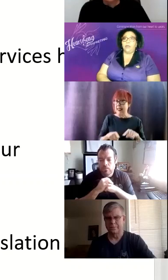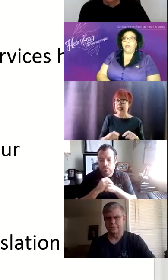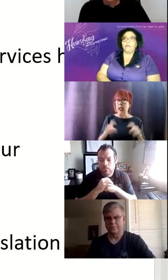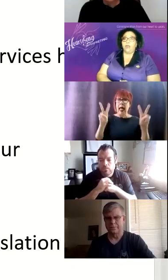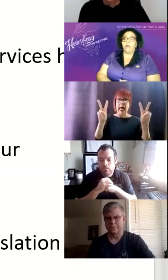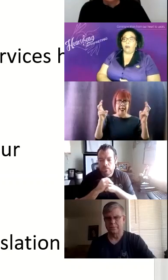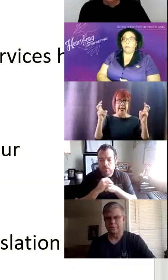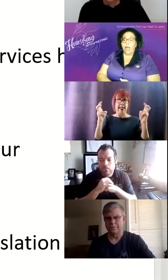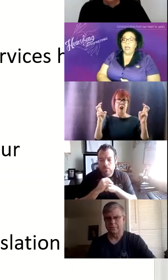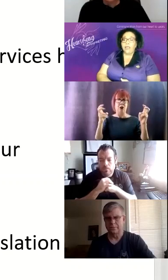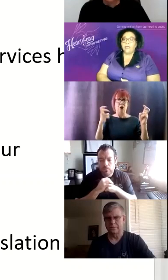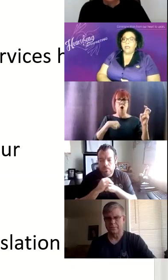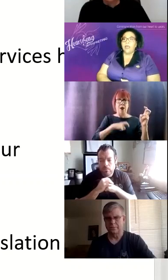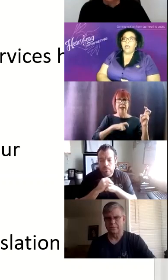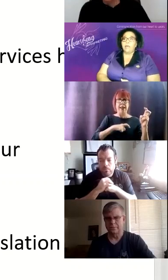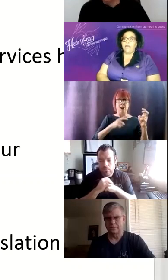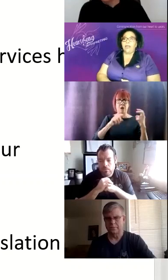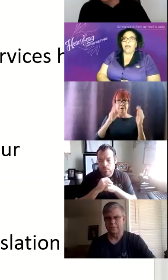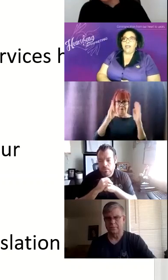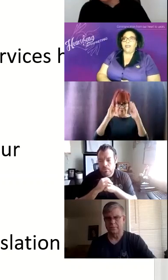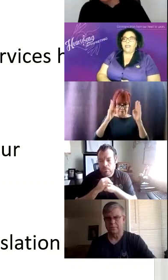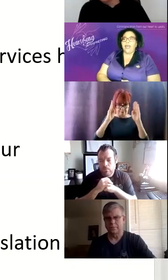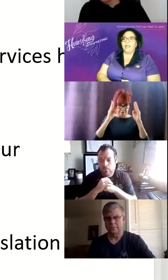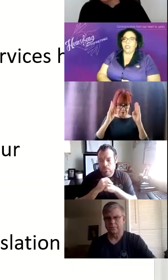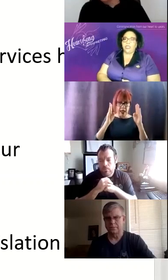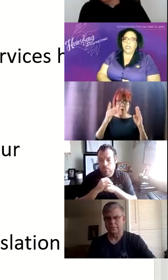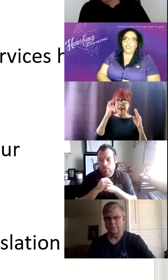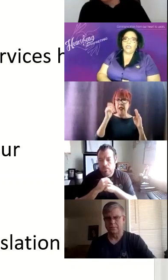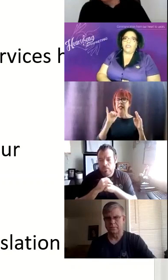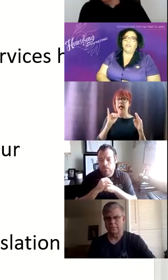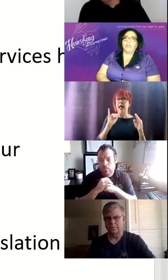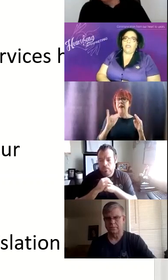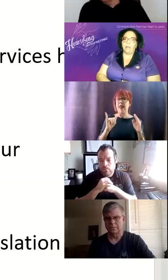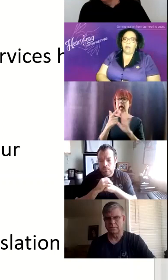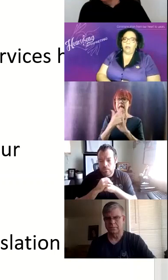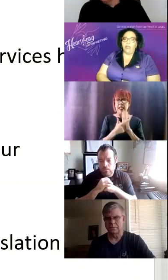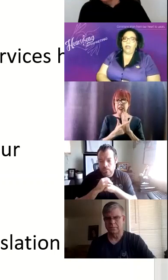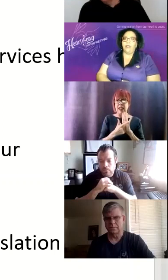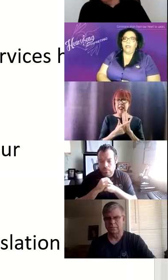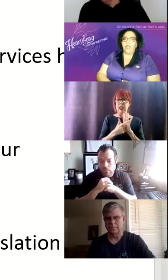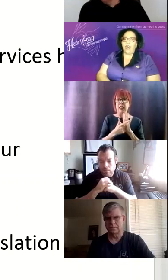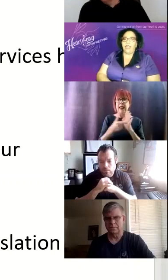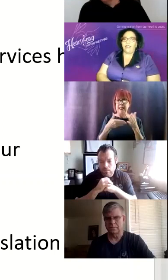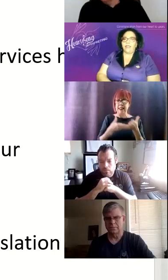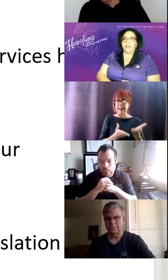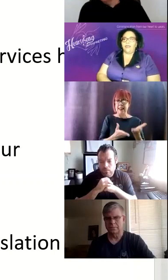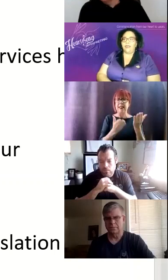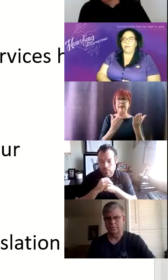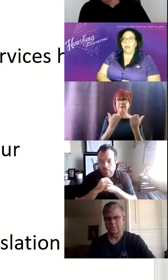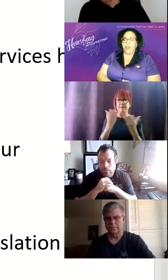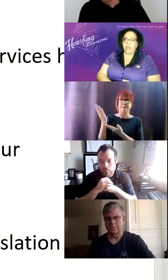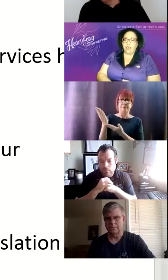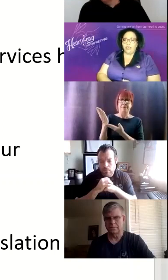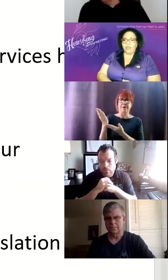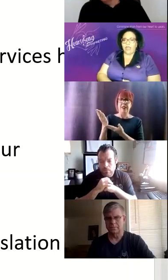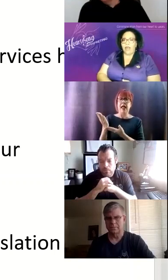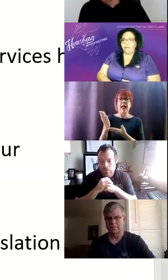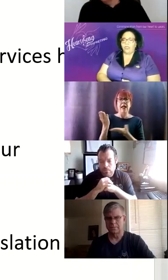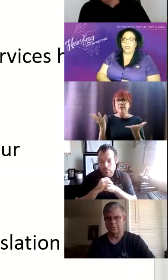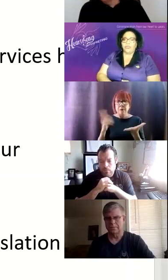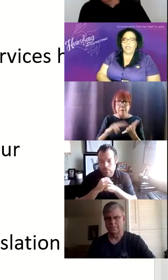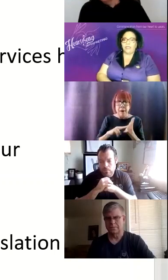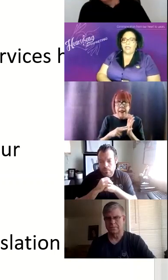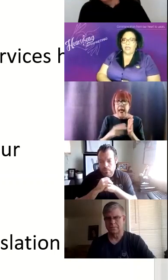keep in the front of our minds, because that legislation is still on the table, that independent contractors